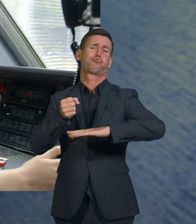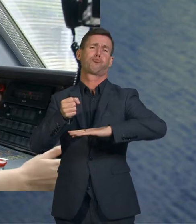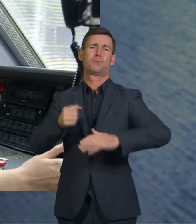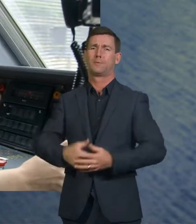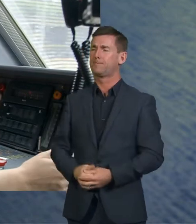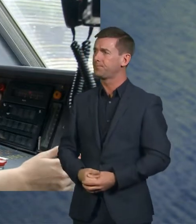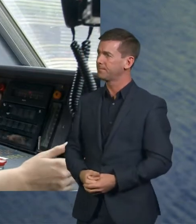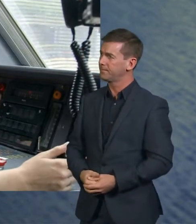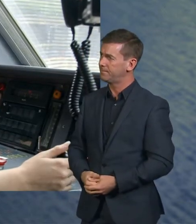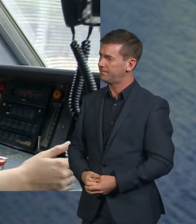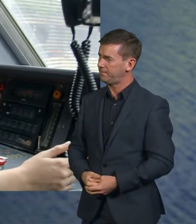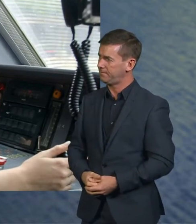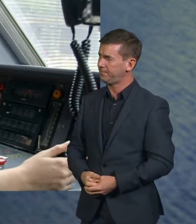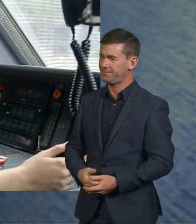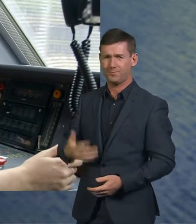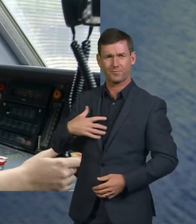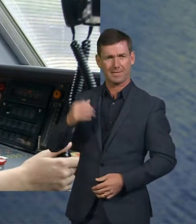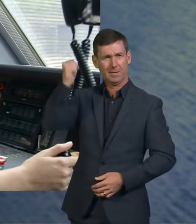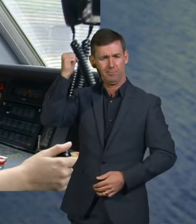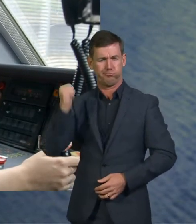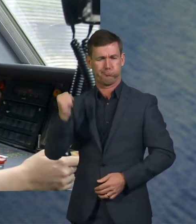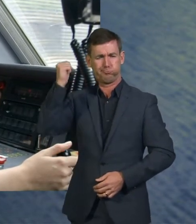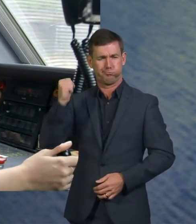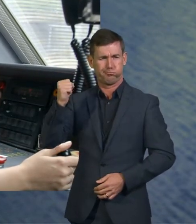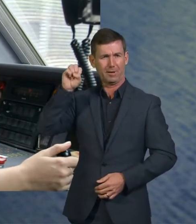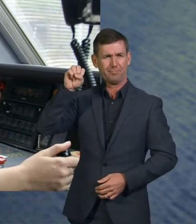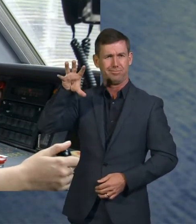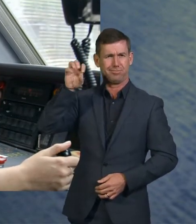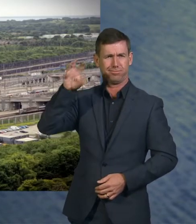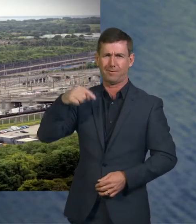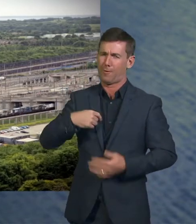Yeah, I loved it when I first got to toot the horn. Makes you feel like a real train driver.